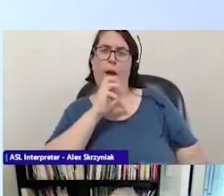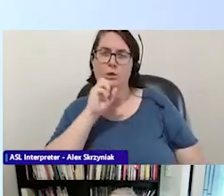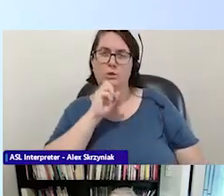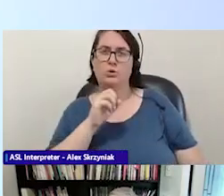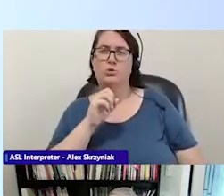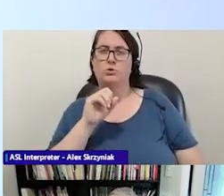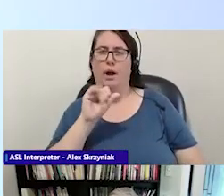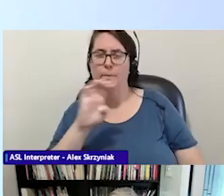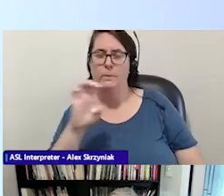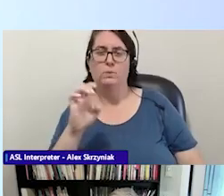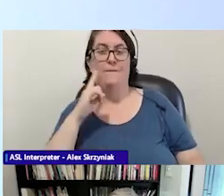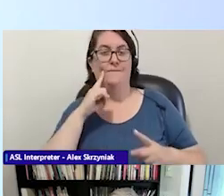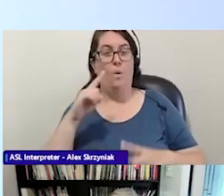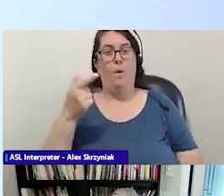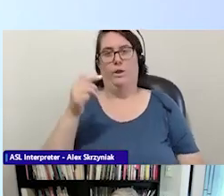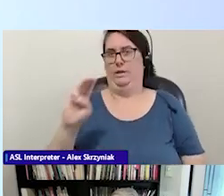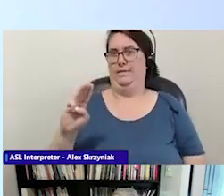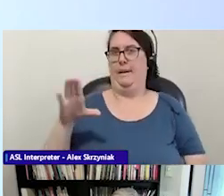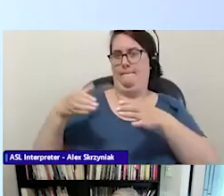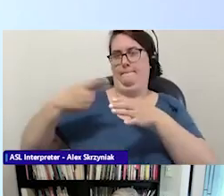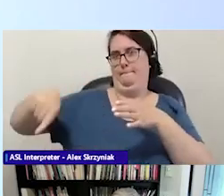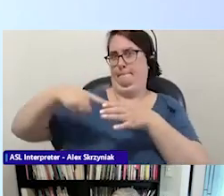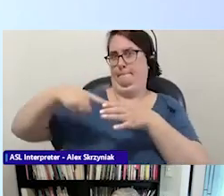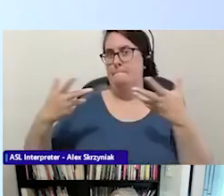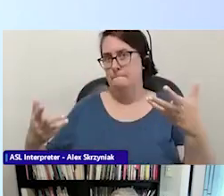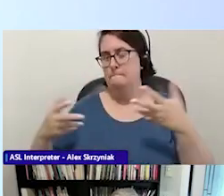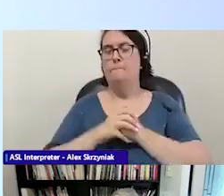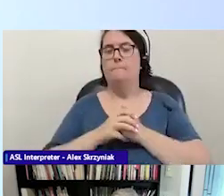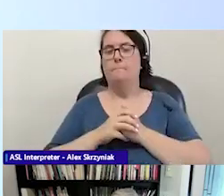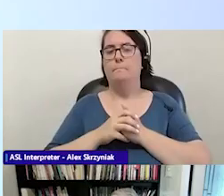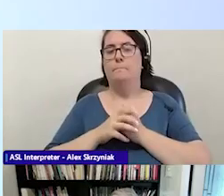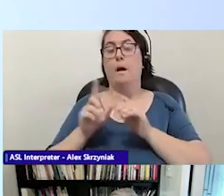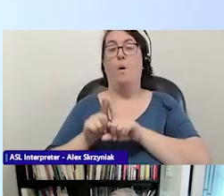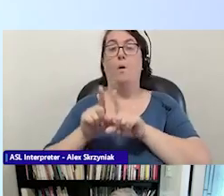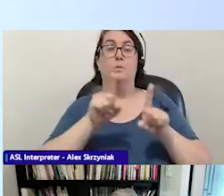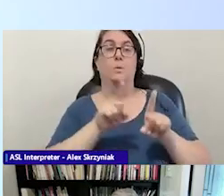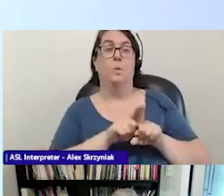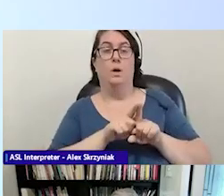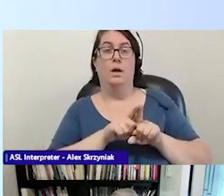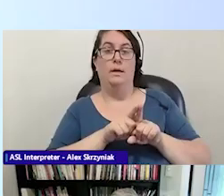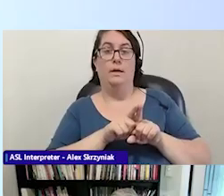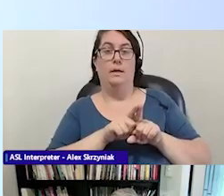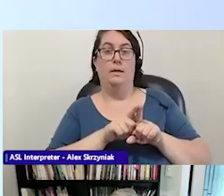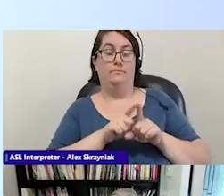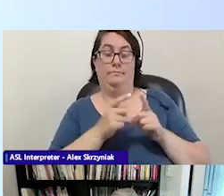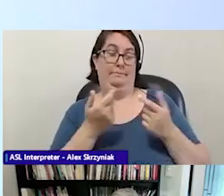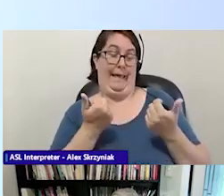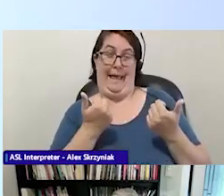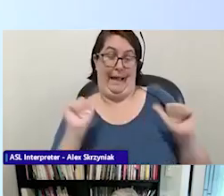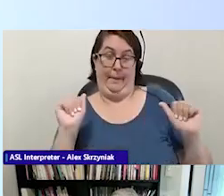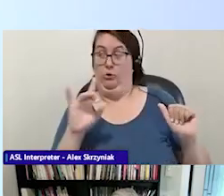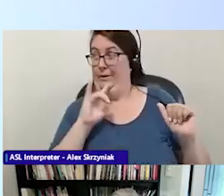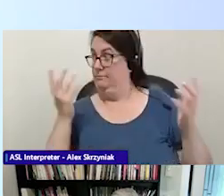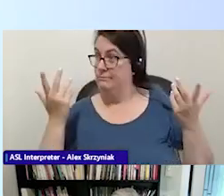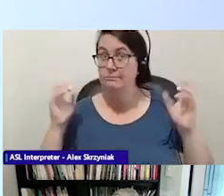GSM population. And certainly hardly anybody, in fact, nobody really